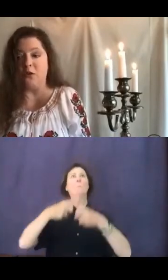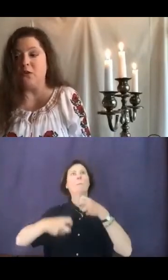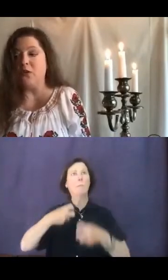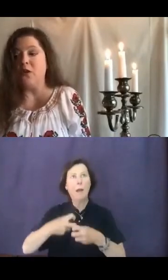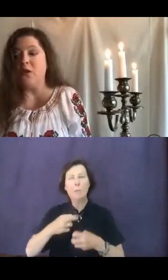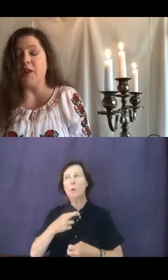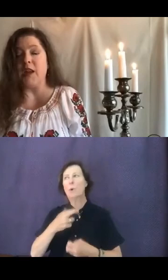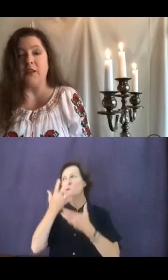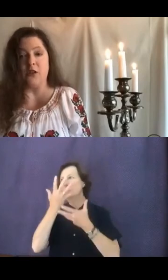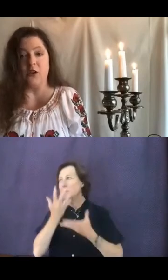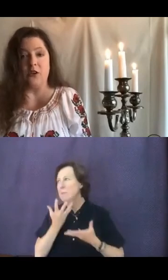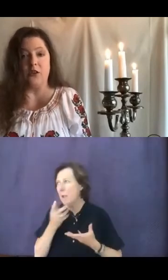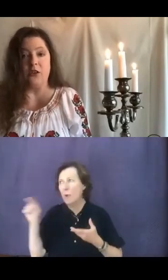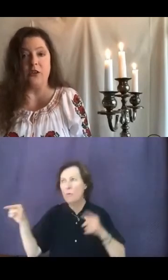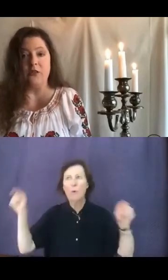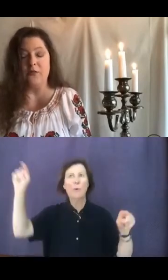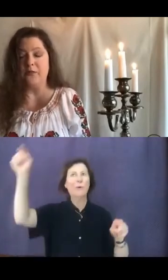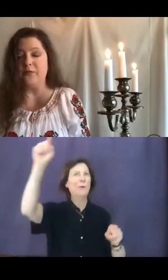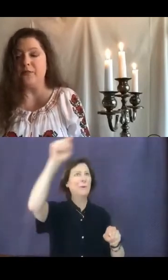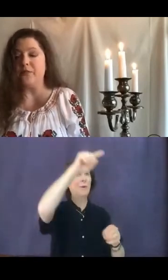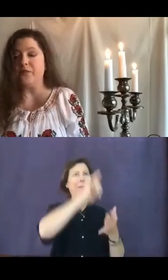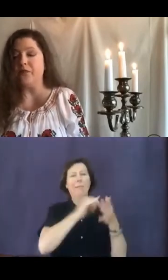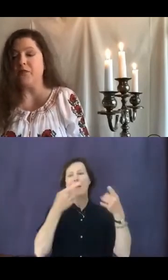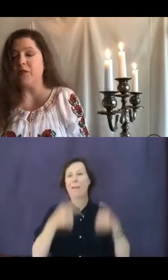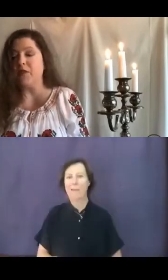sorrow that has occurred?